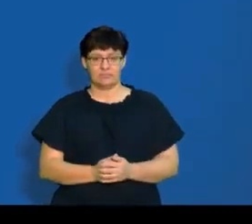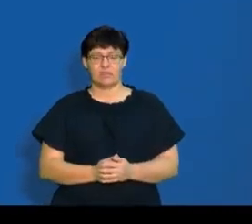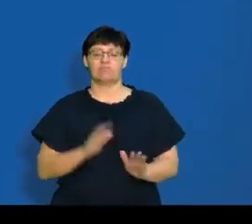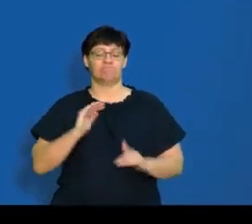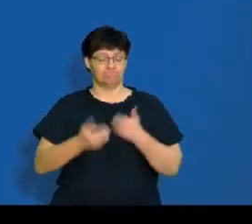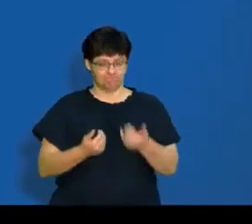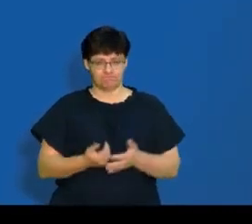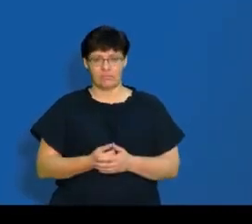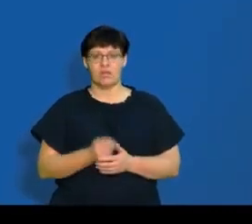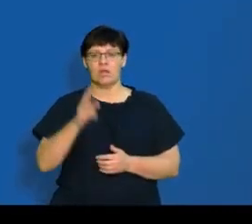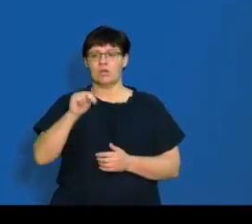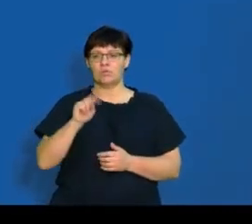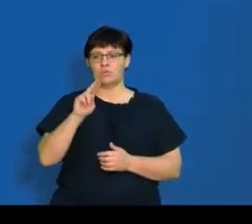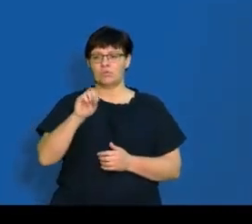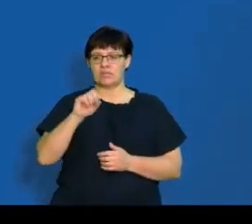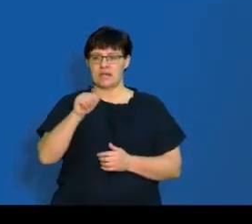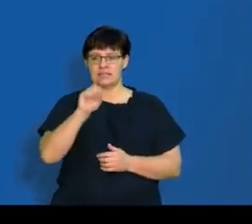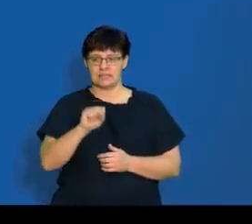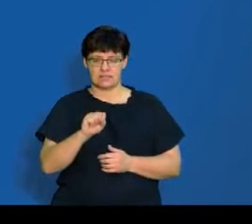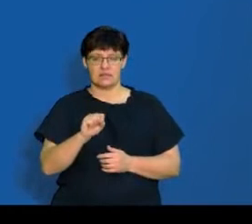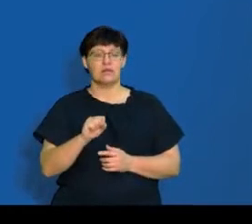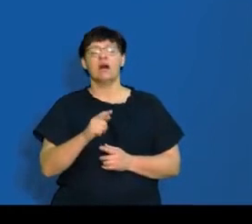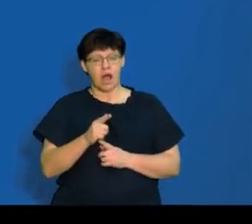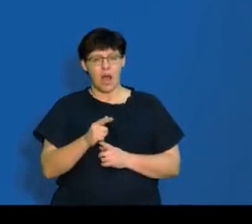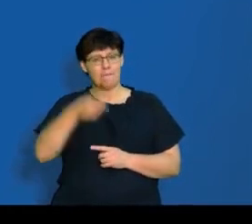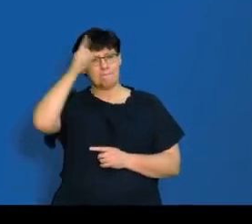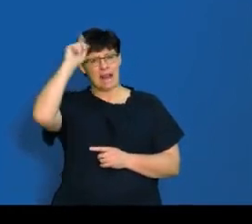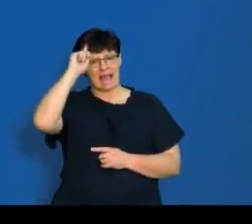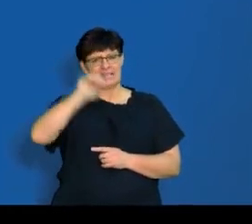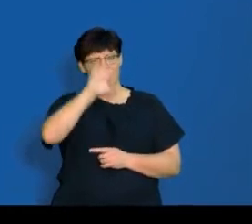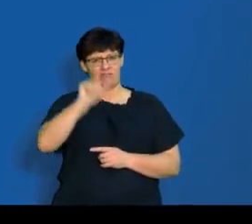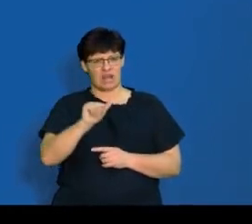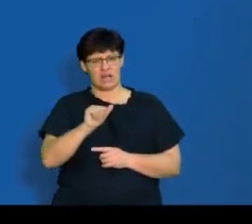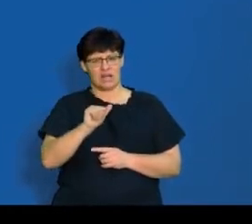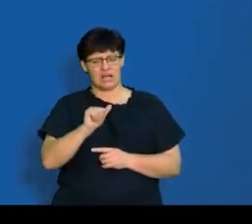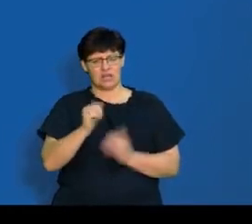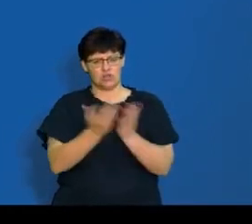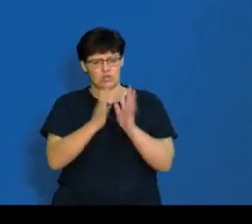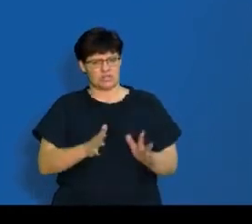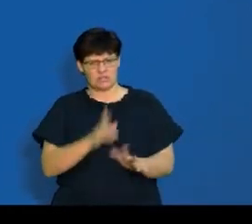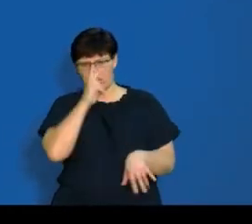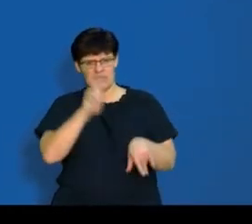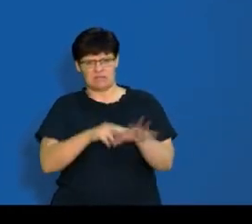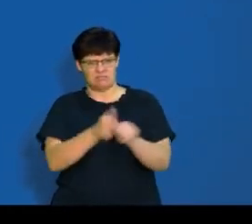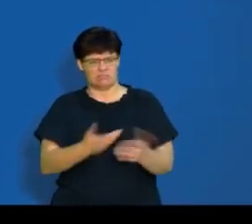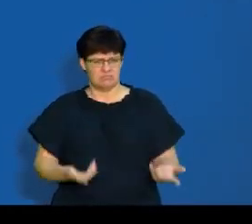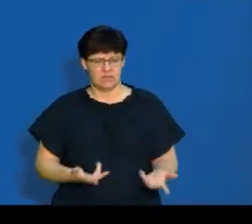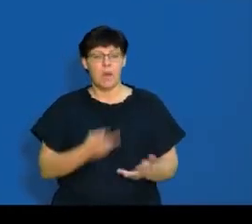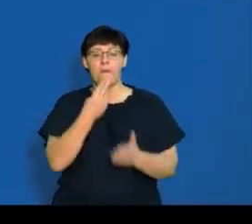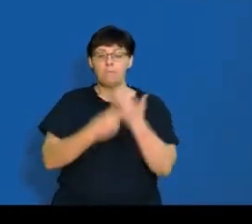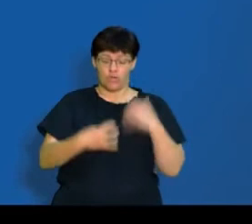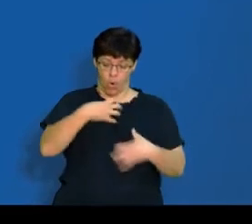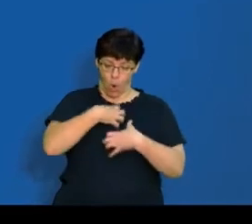carrying on. NUSAS no longer met the needs of the black South African students. This you can get from both your